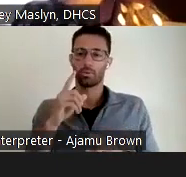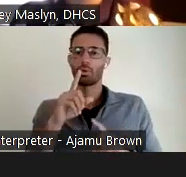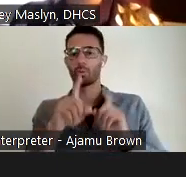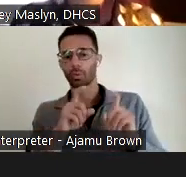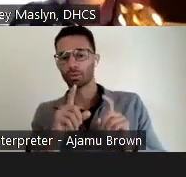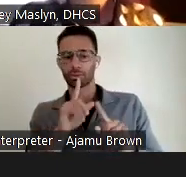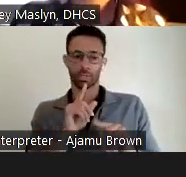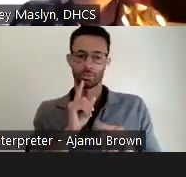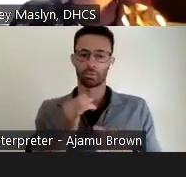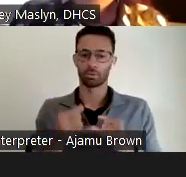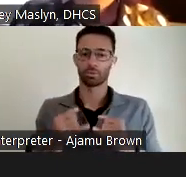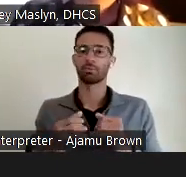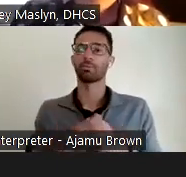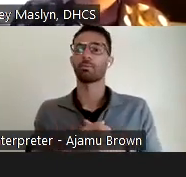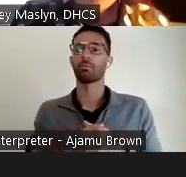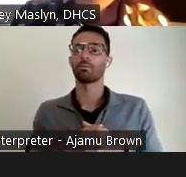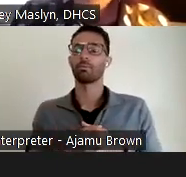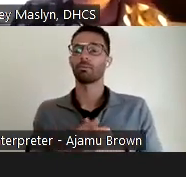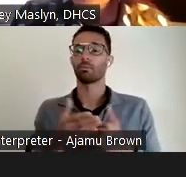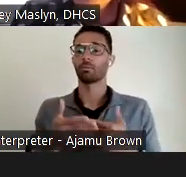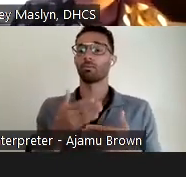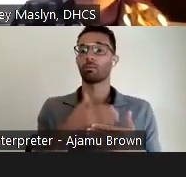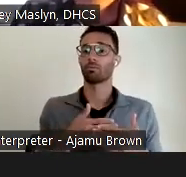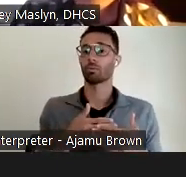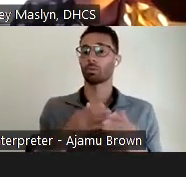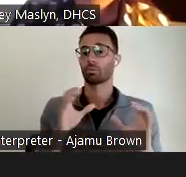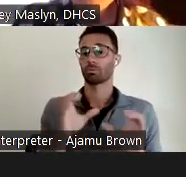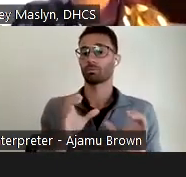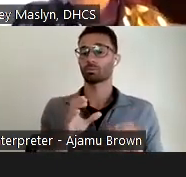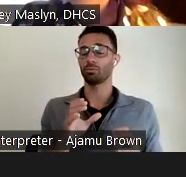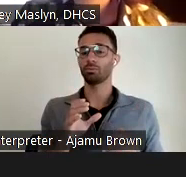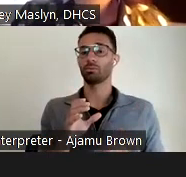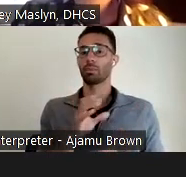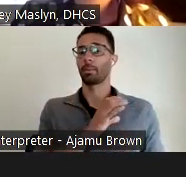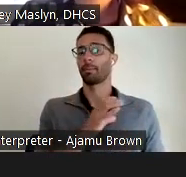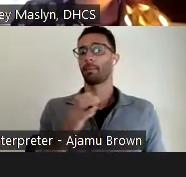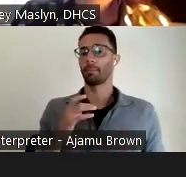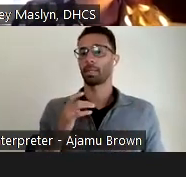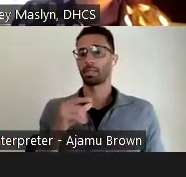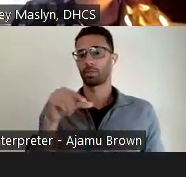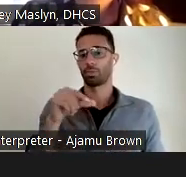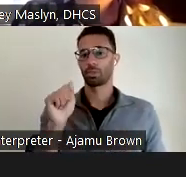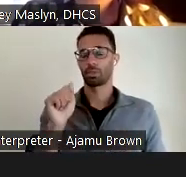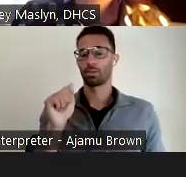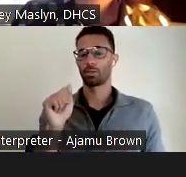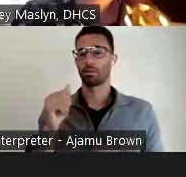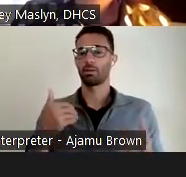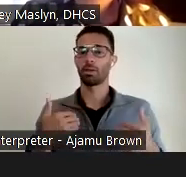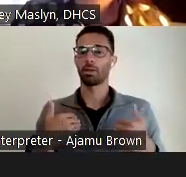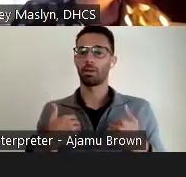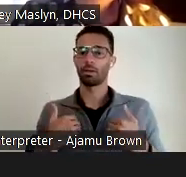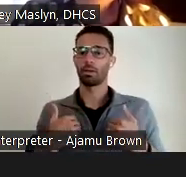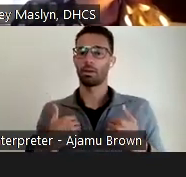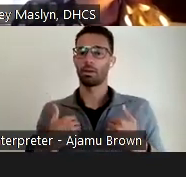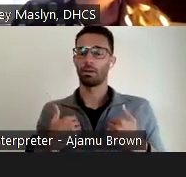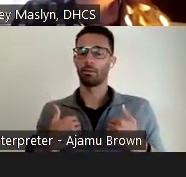But before we move into committee question and answer, we have a reactor panel of